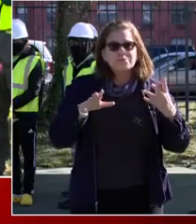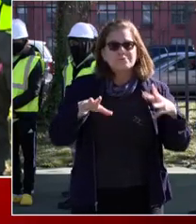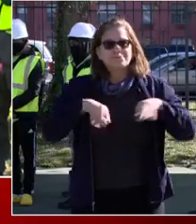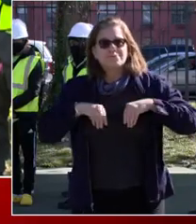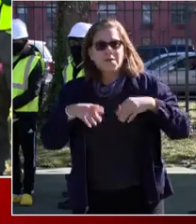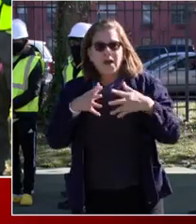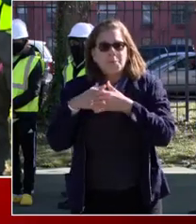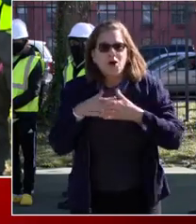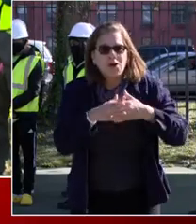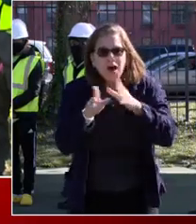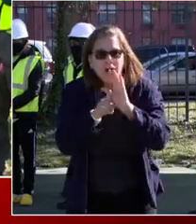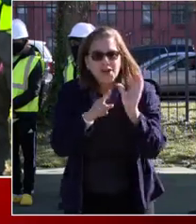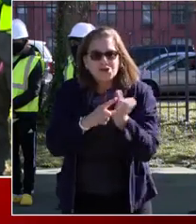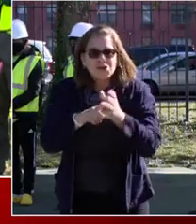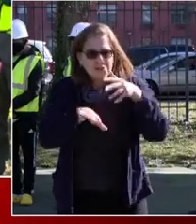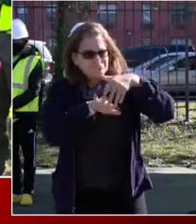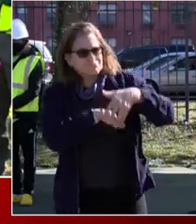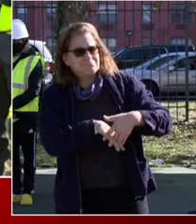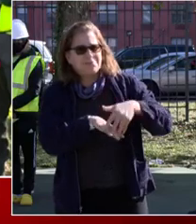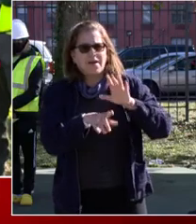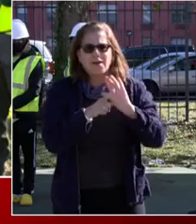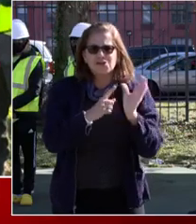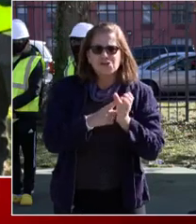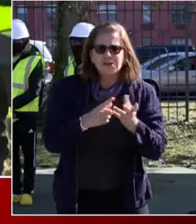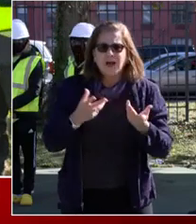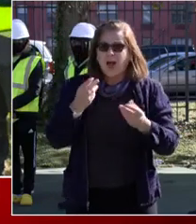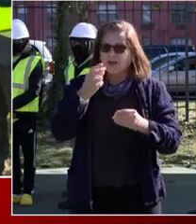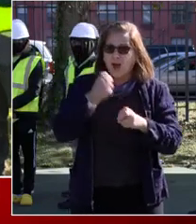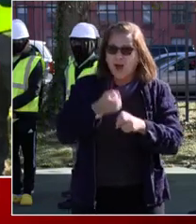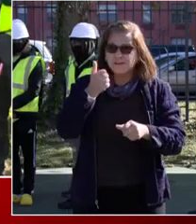Especially, I will mention the hardest part of my